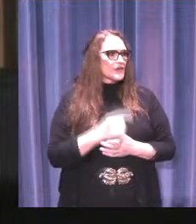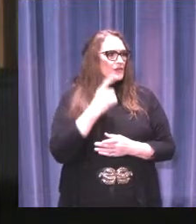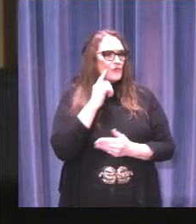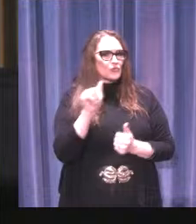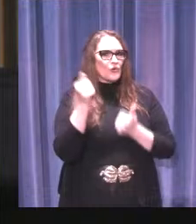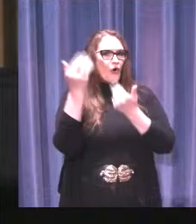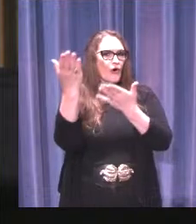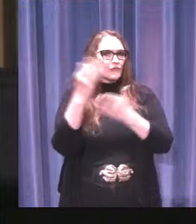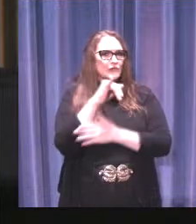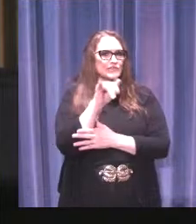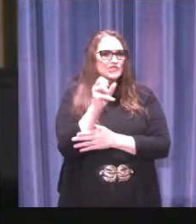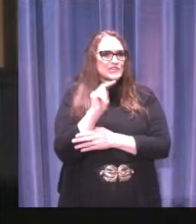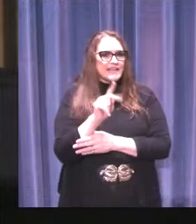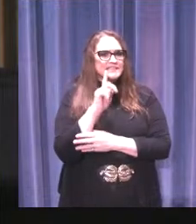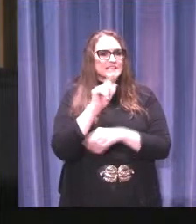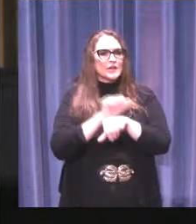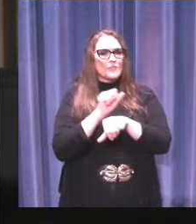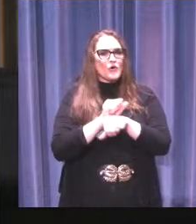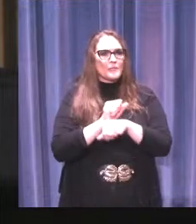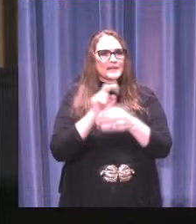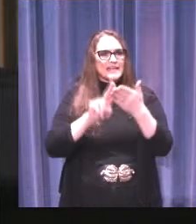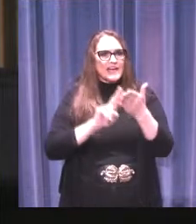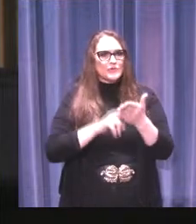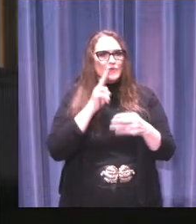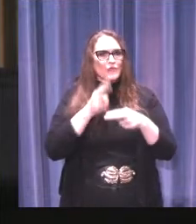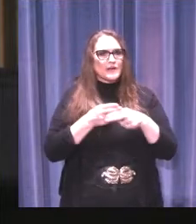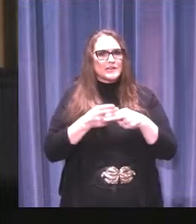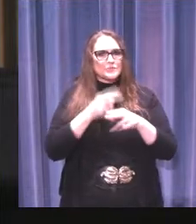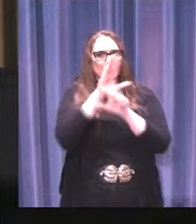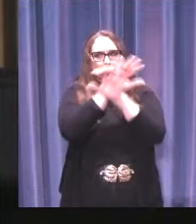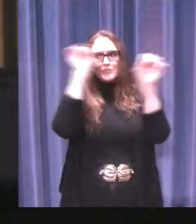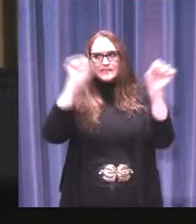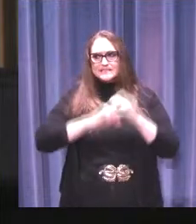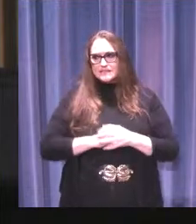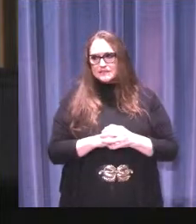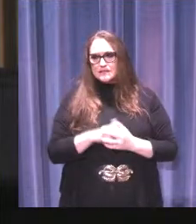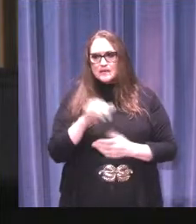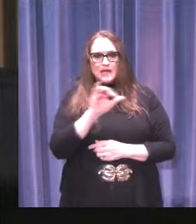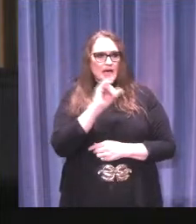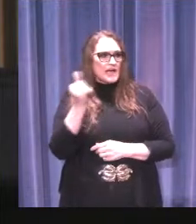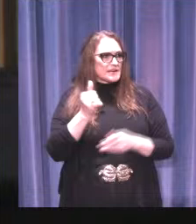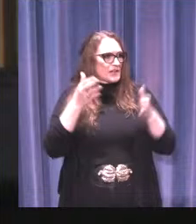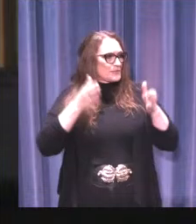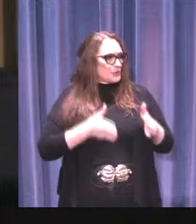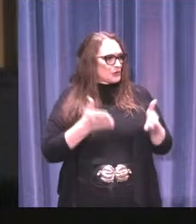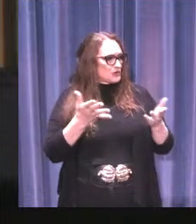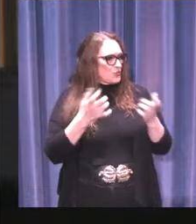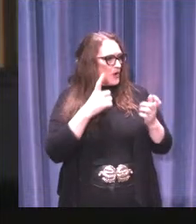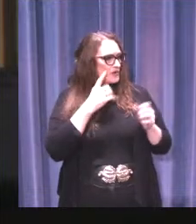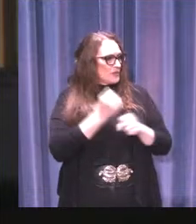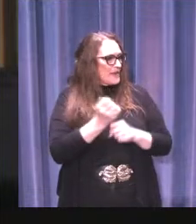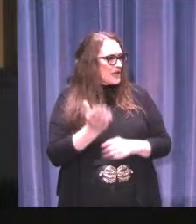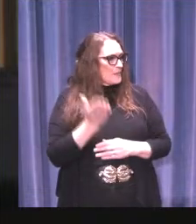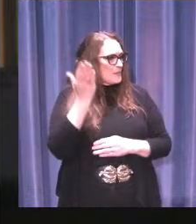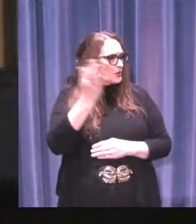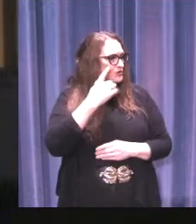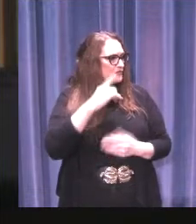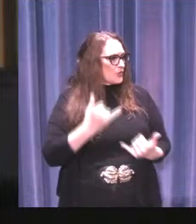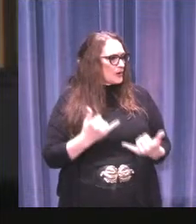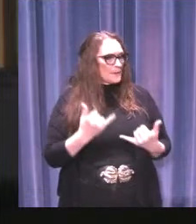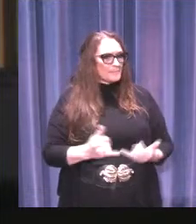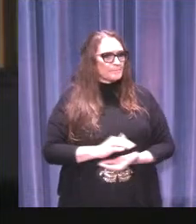offering Jason the employment contract for interim president. Is there another candidate that you'd like to make a motion for at this